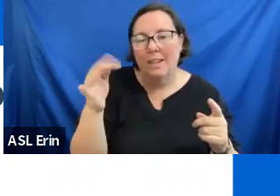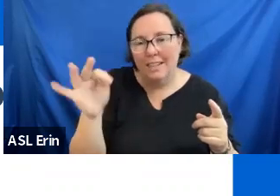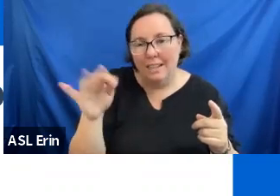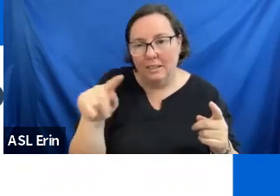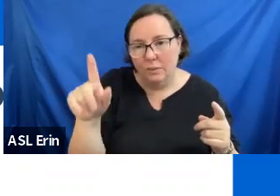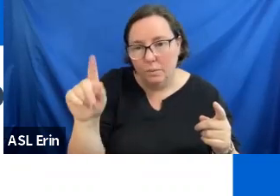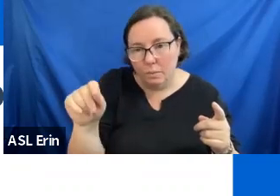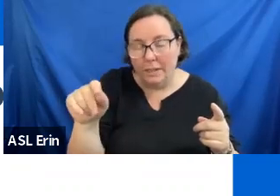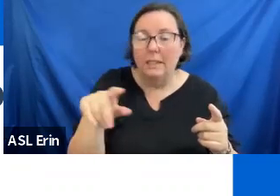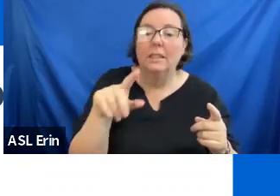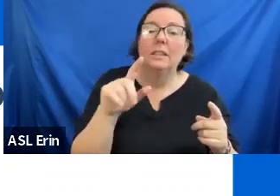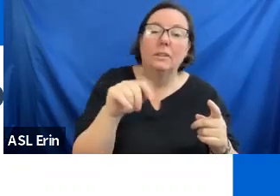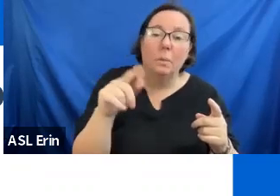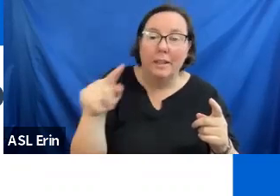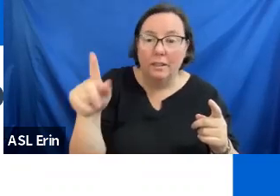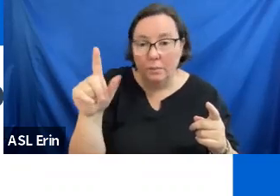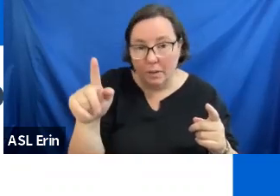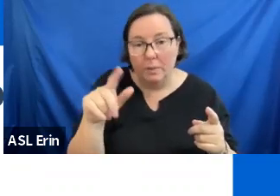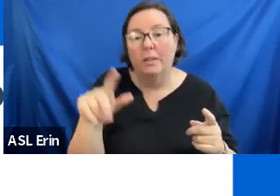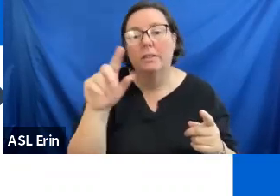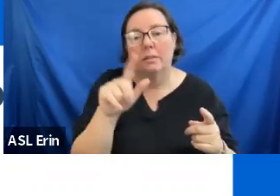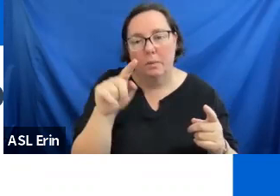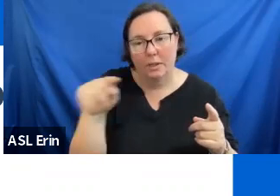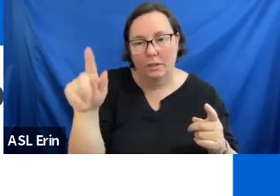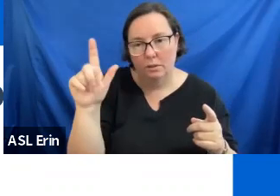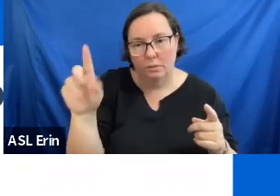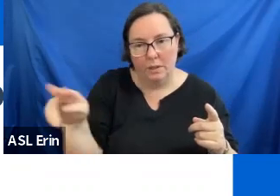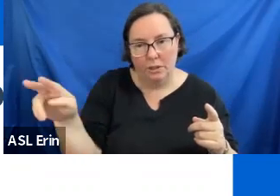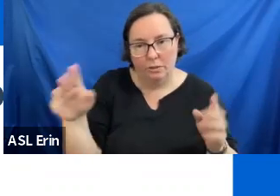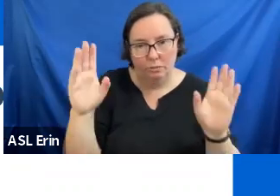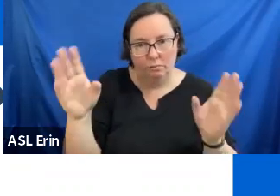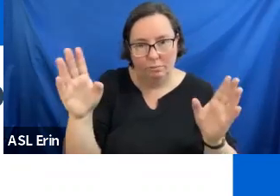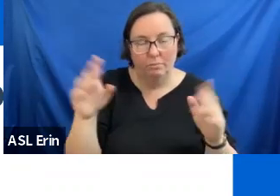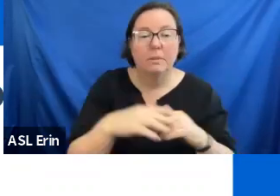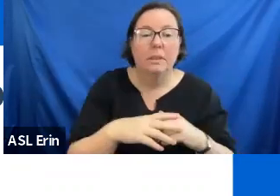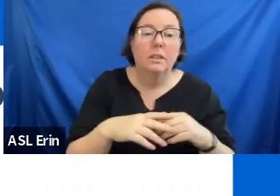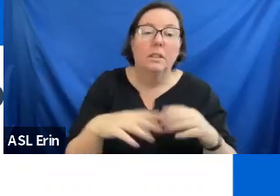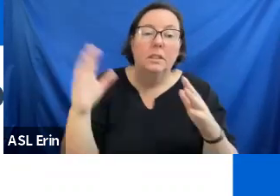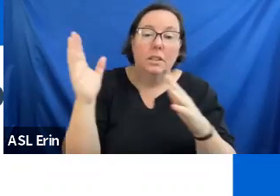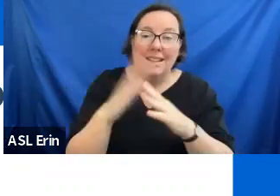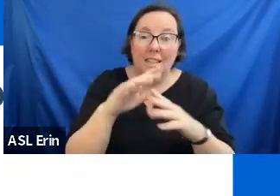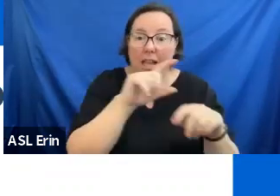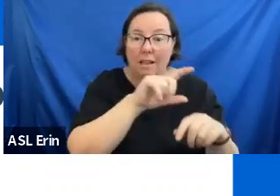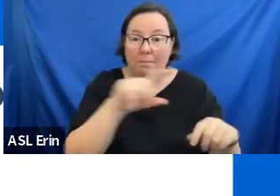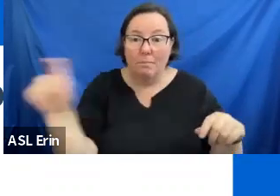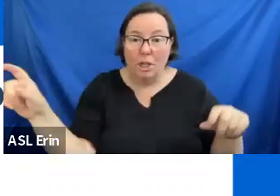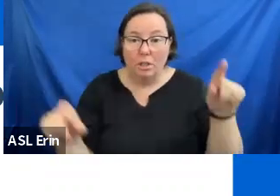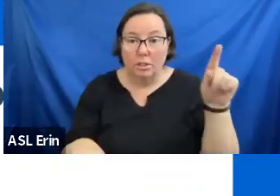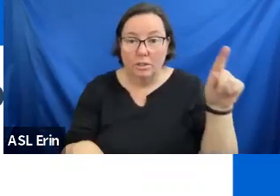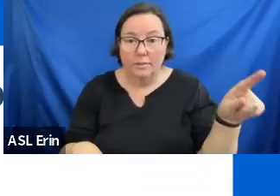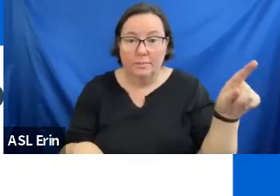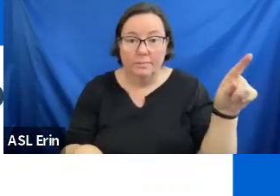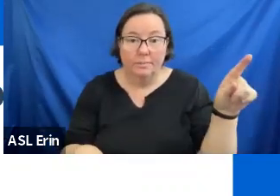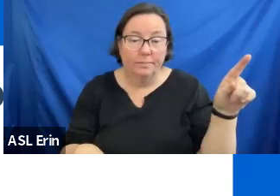through the process for this school year. So if we start with our top table, you will see